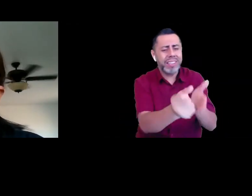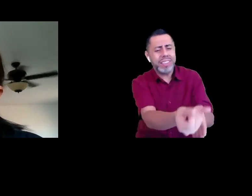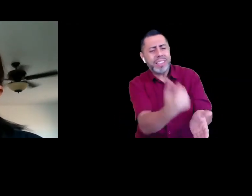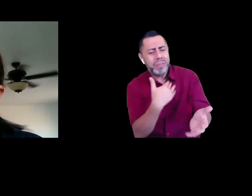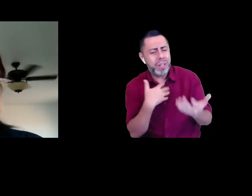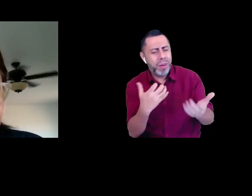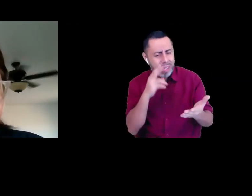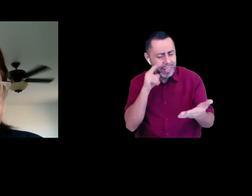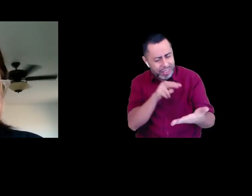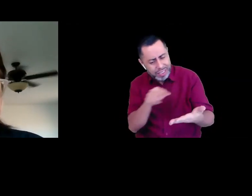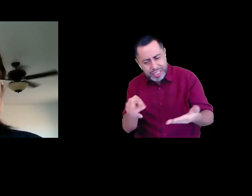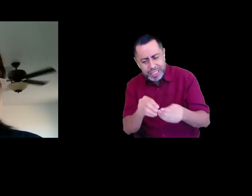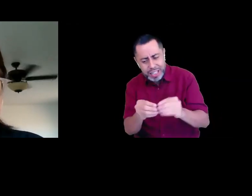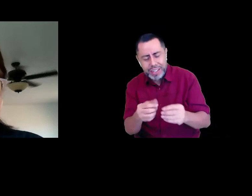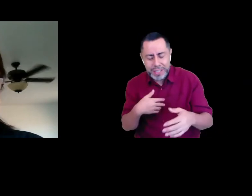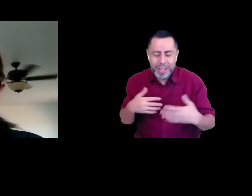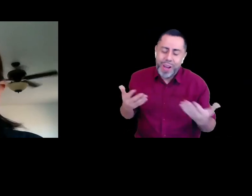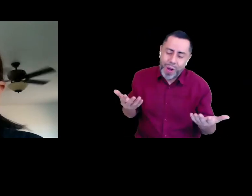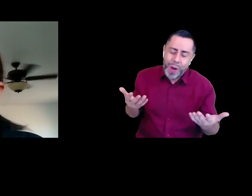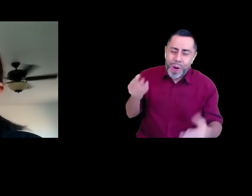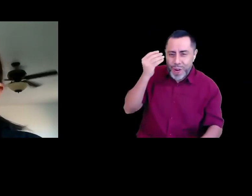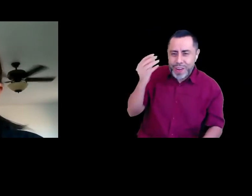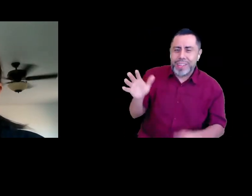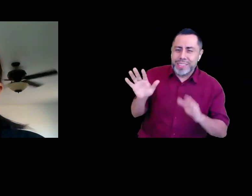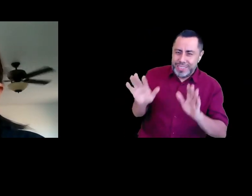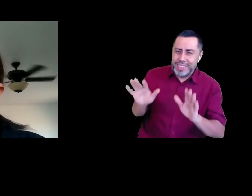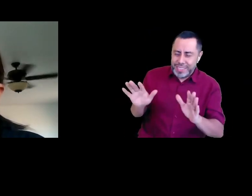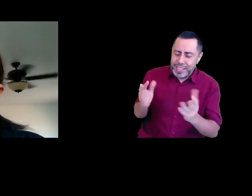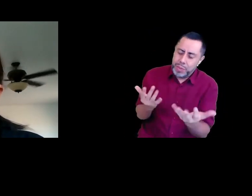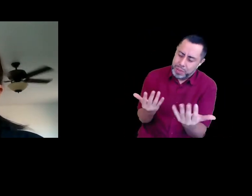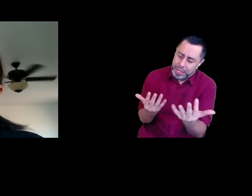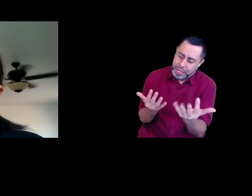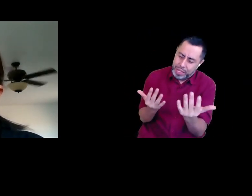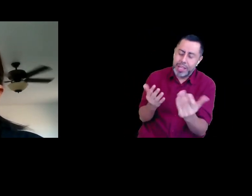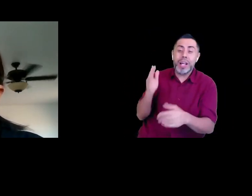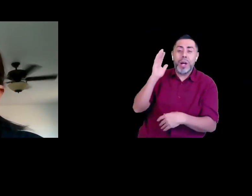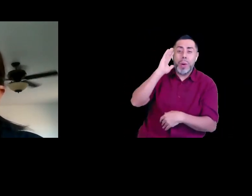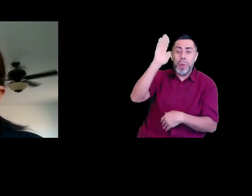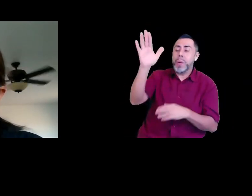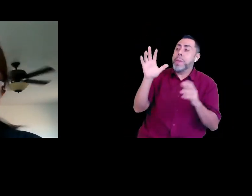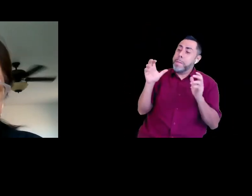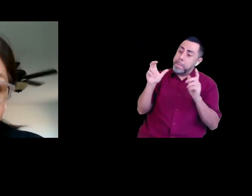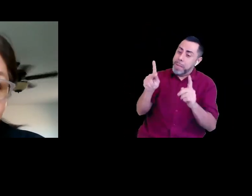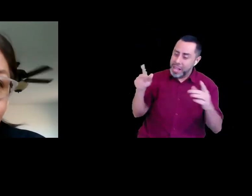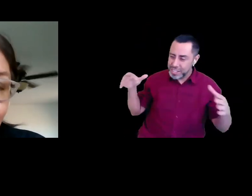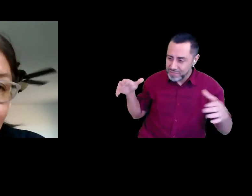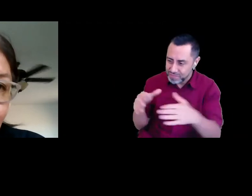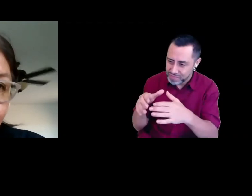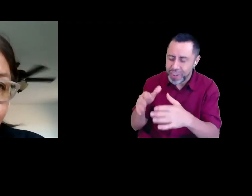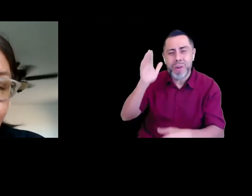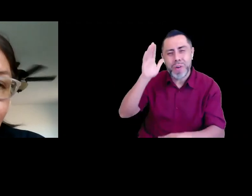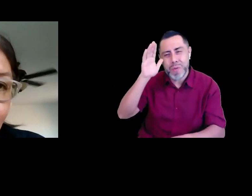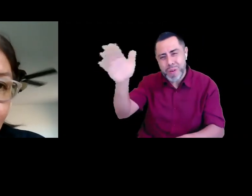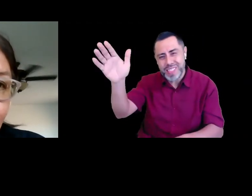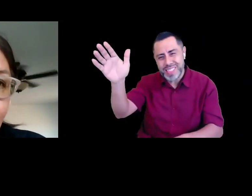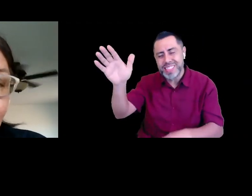I tell them, be patient, you know, it'll come back. But and right now we're just stressing to